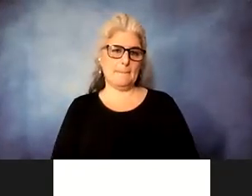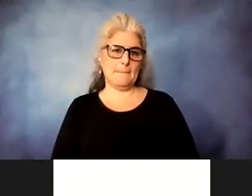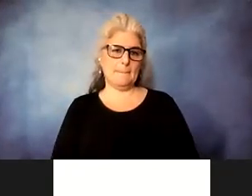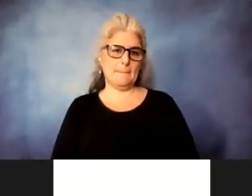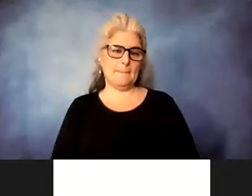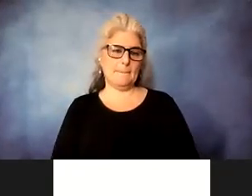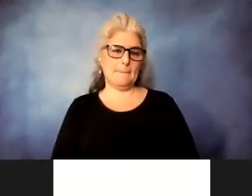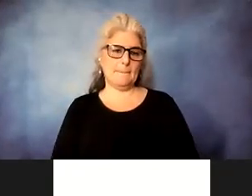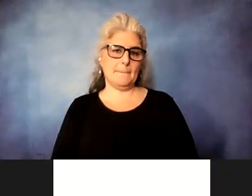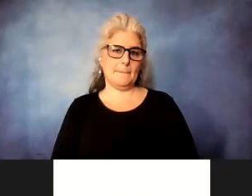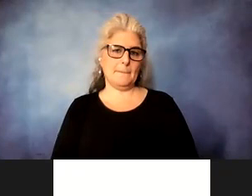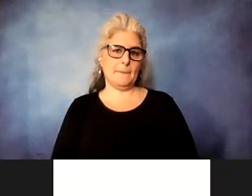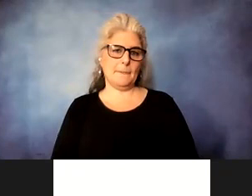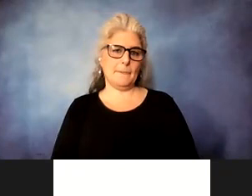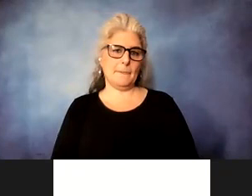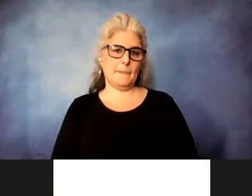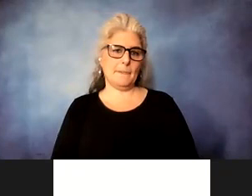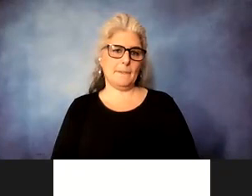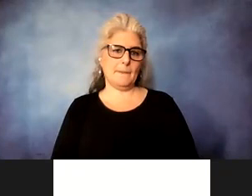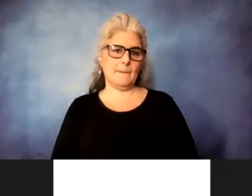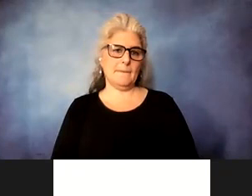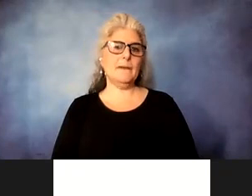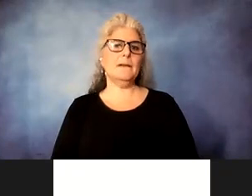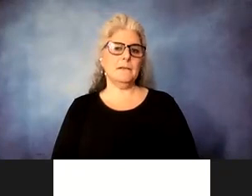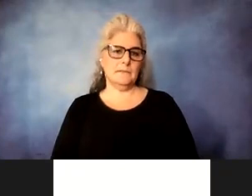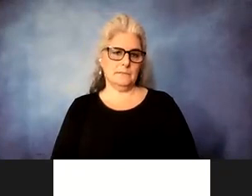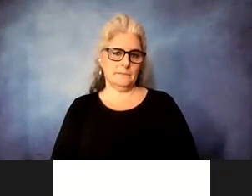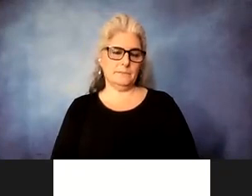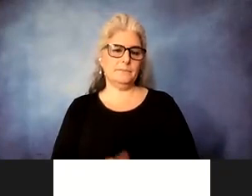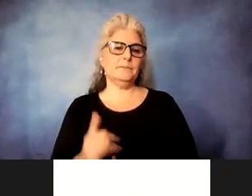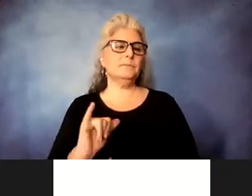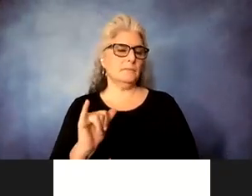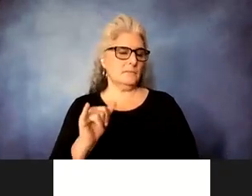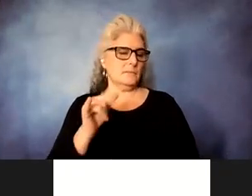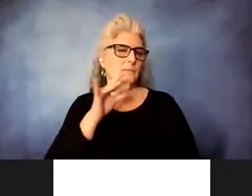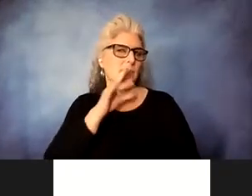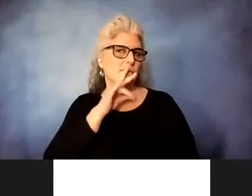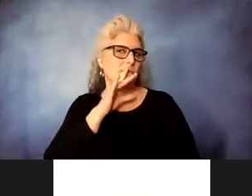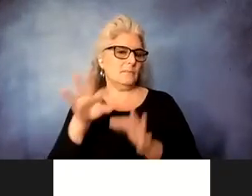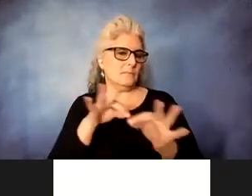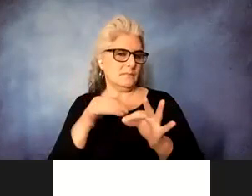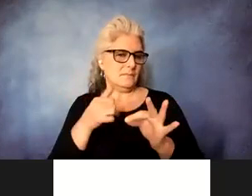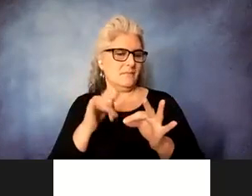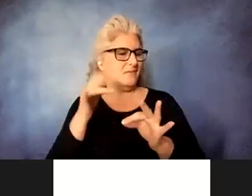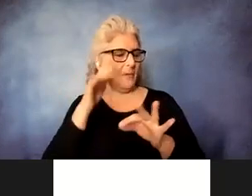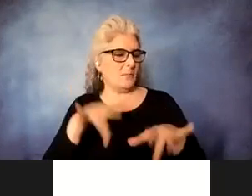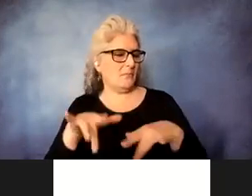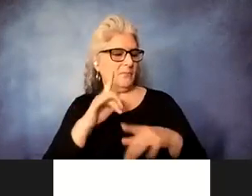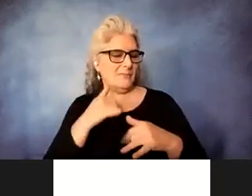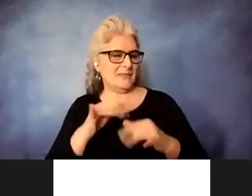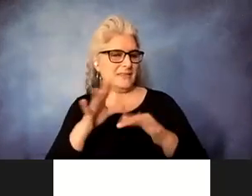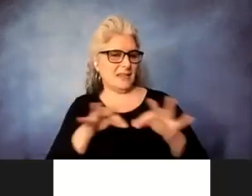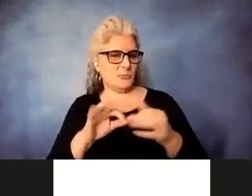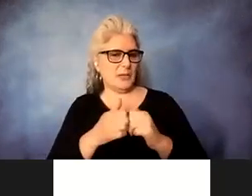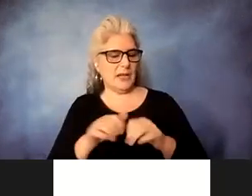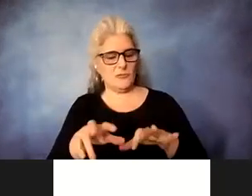a letter. At any time, you can press the round repeat key to hear the letters you have selected so far. When you are finished, press